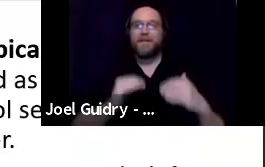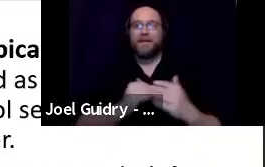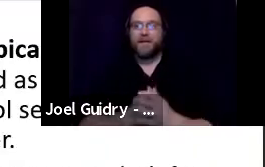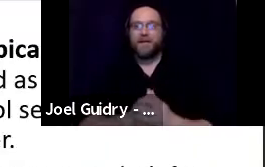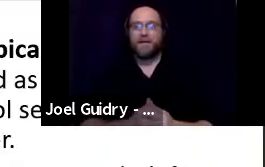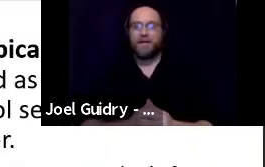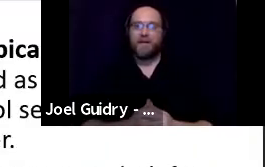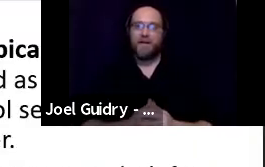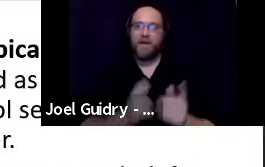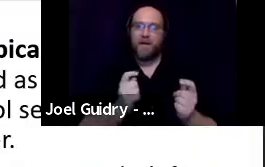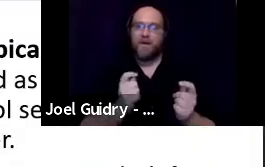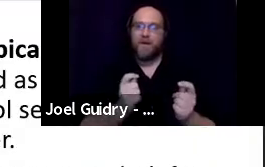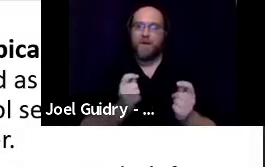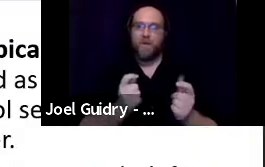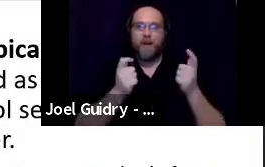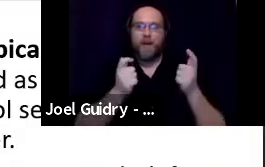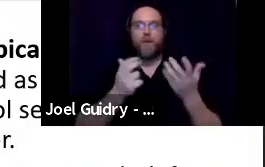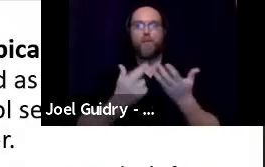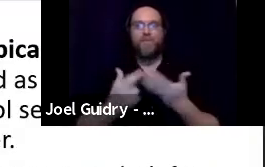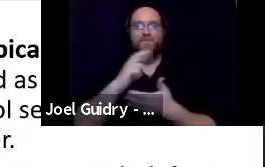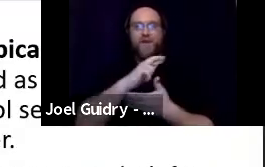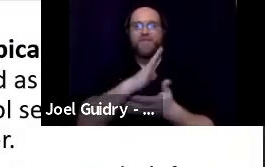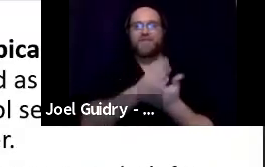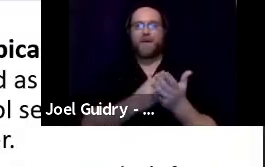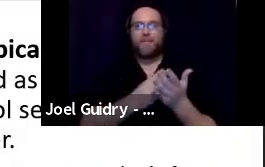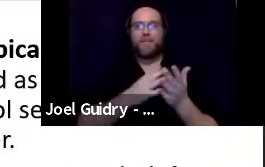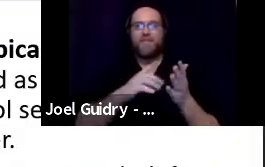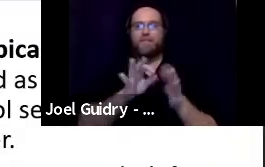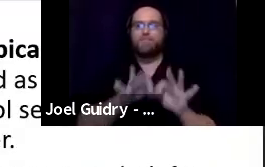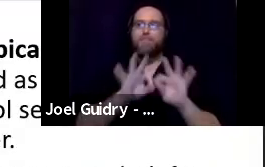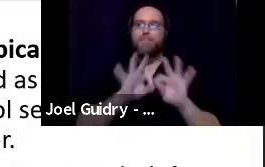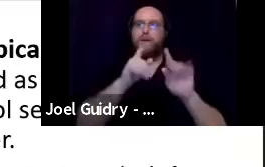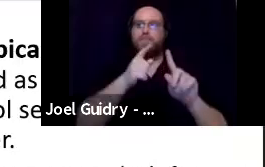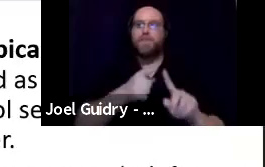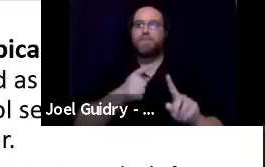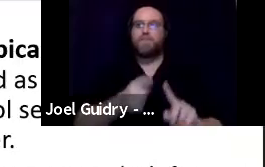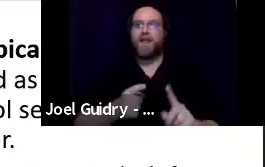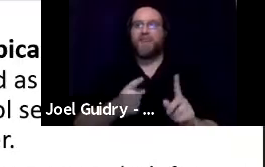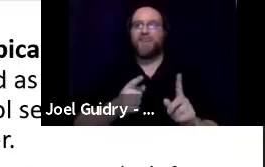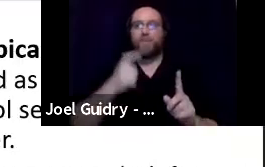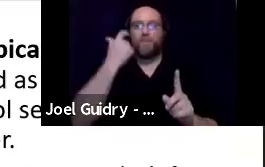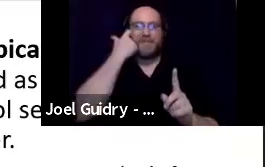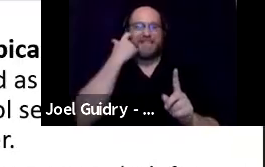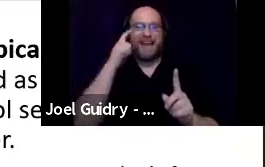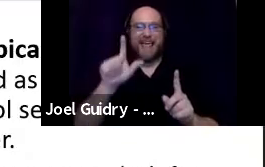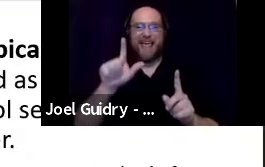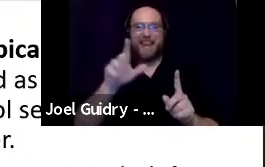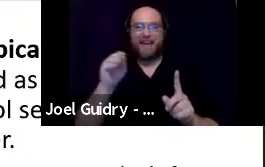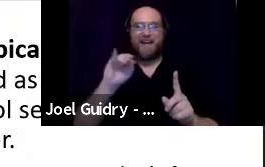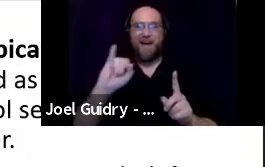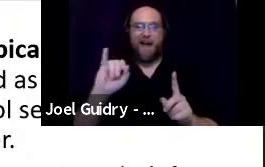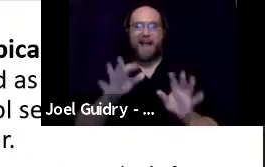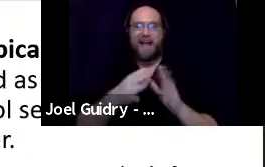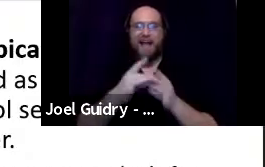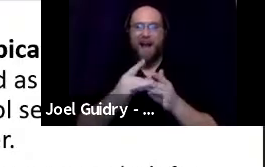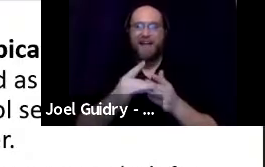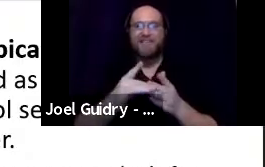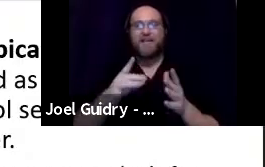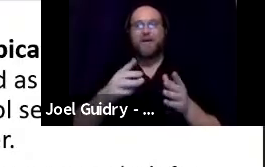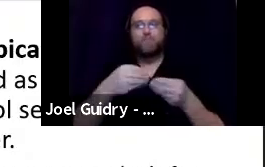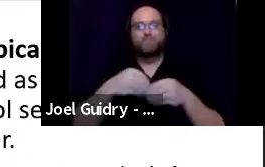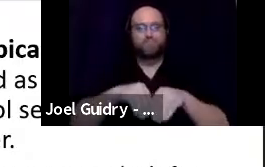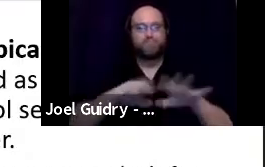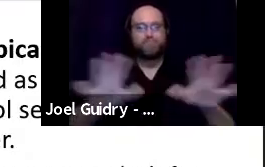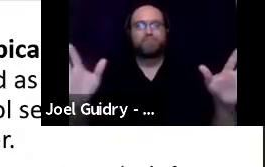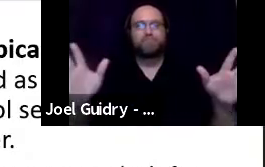just a quick review of some of the key points of the updated L&I guidance that was released late last week. The